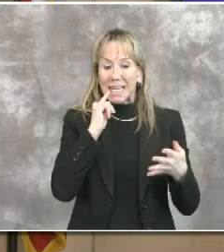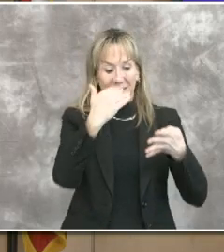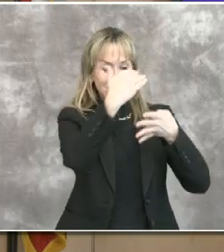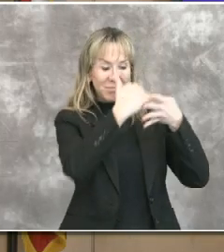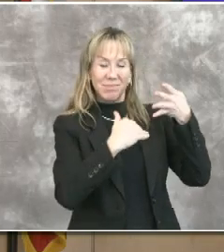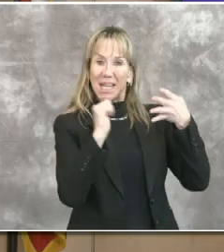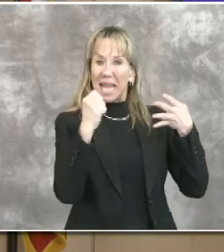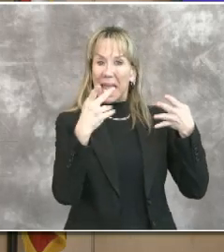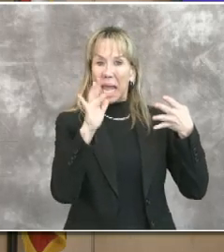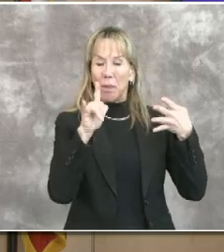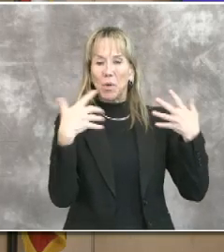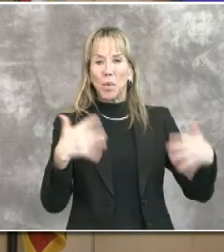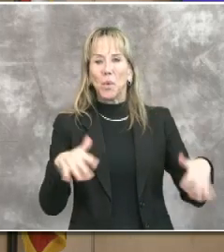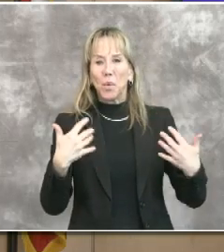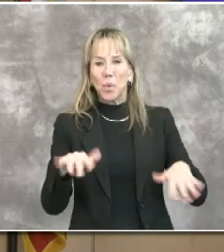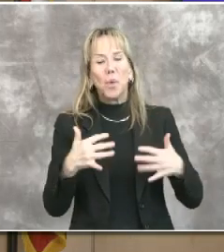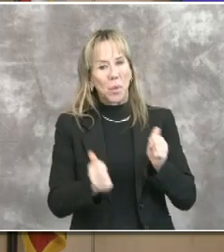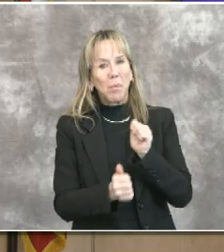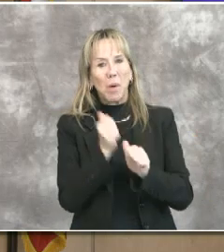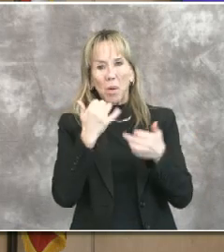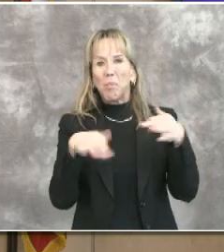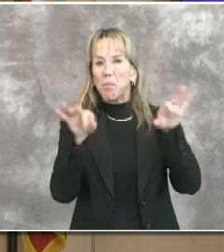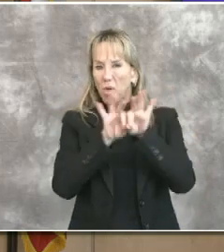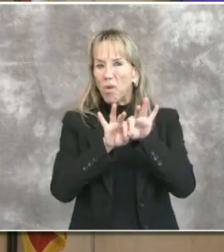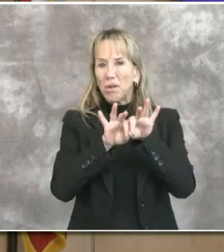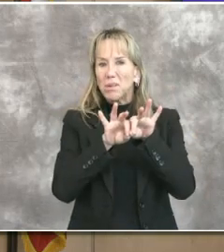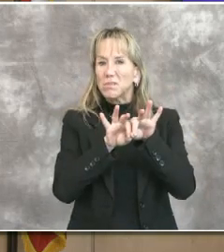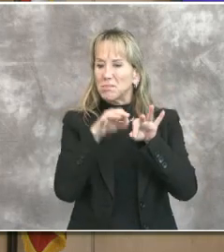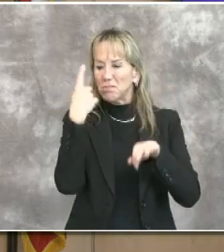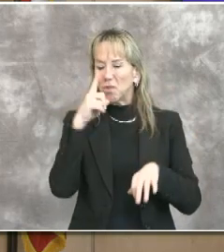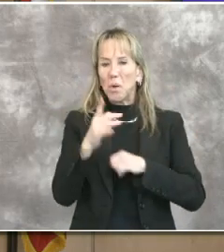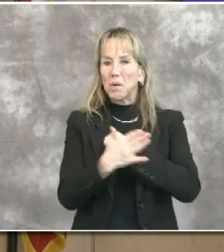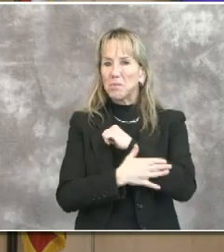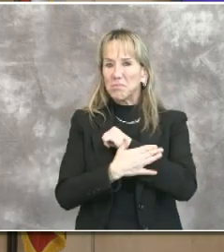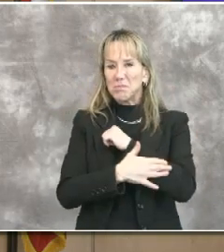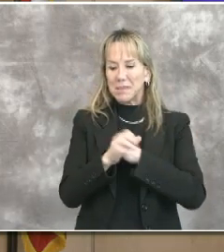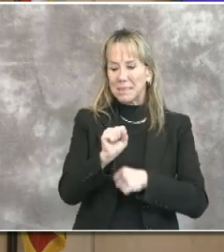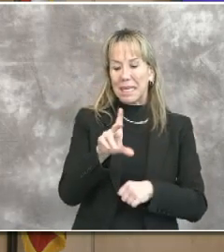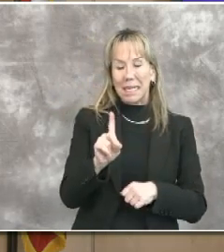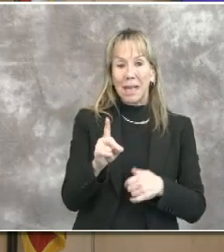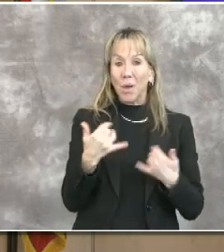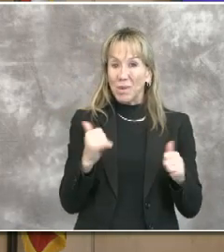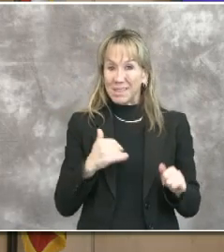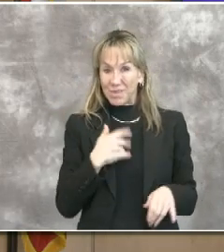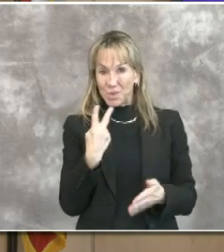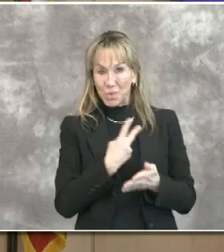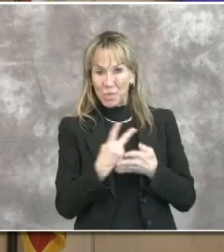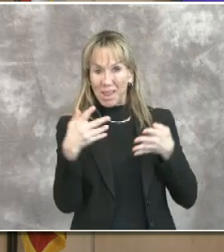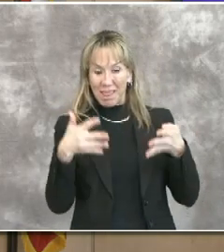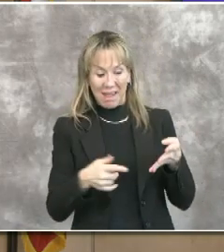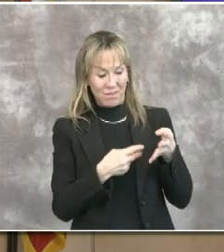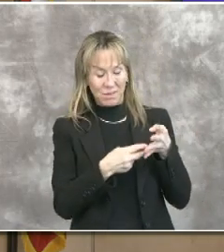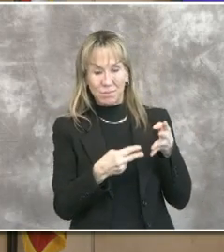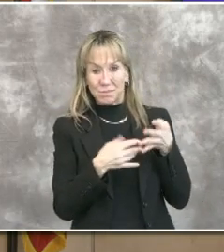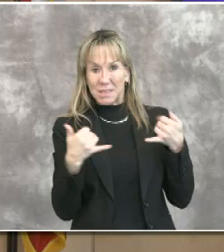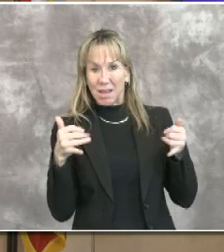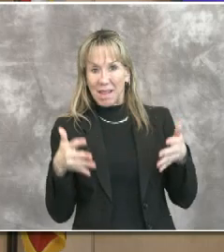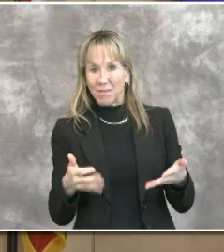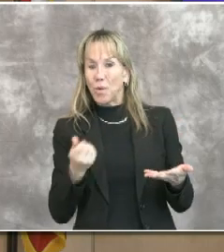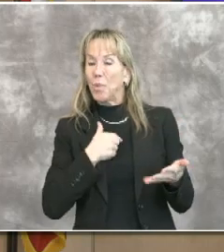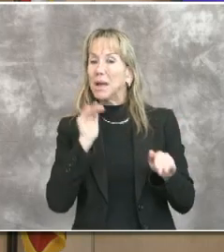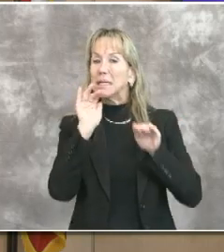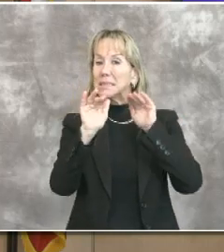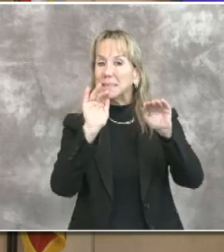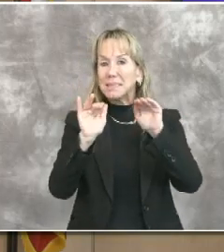April is the most critical month for San Diego County, and we still have 2 weeks to go in April. And so we are asking the public